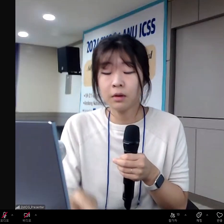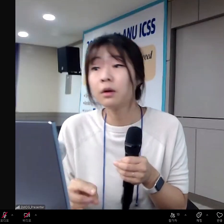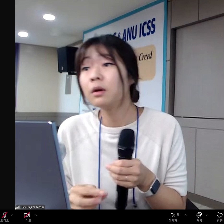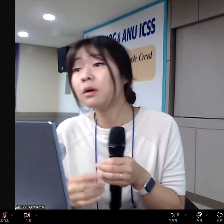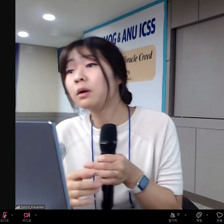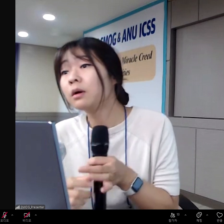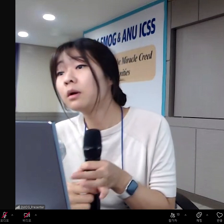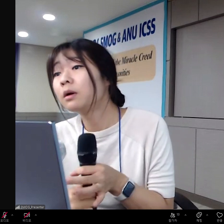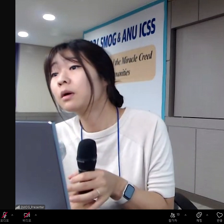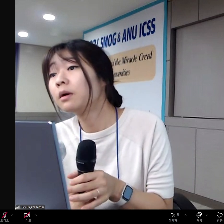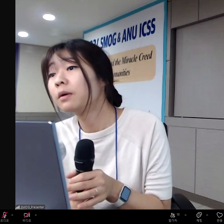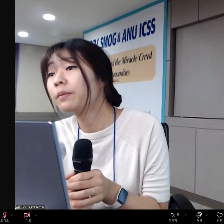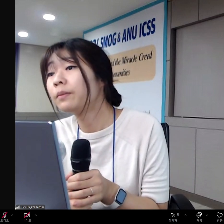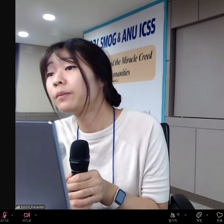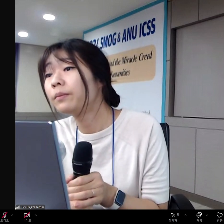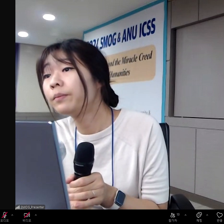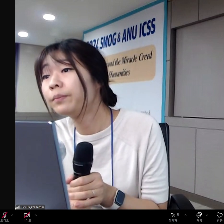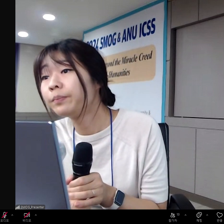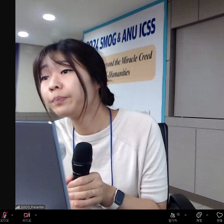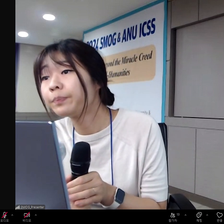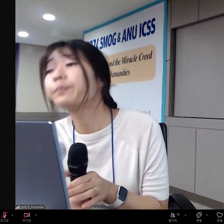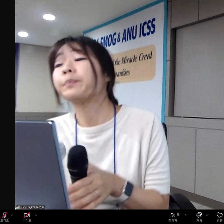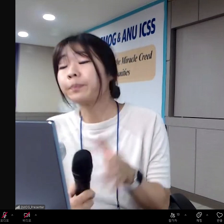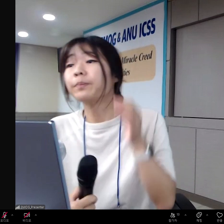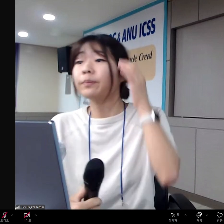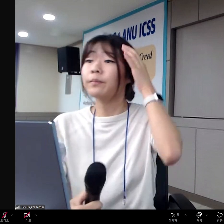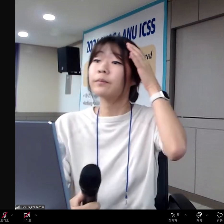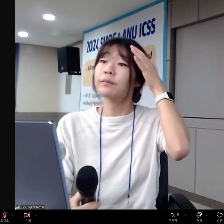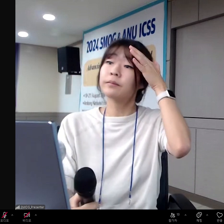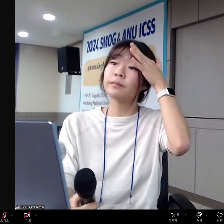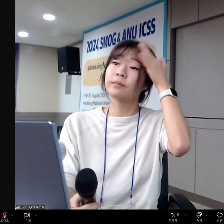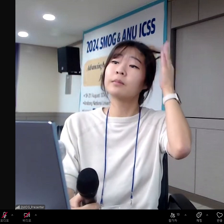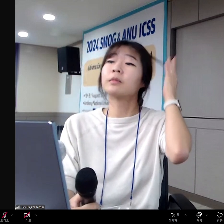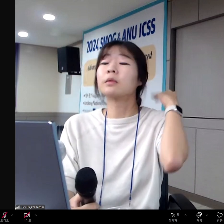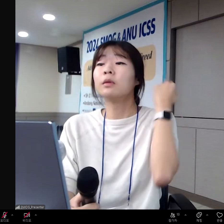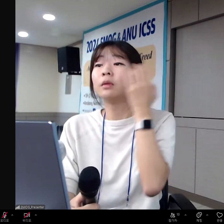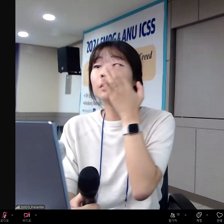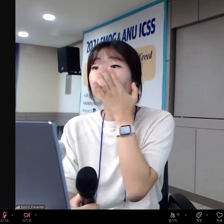I'm kind of curious about the optional case